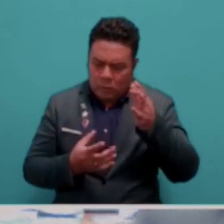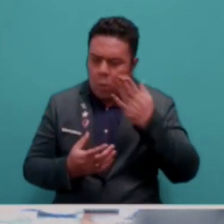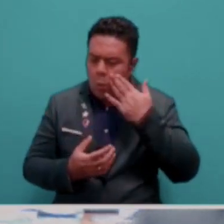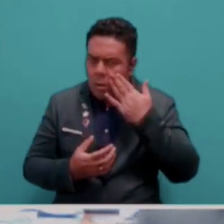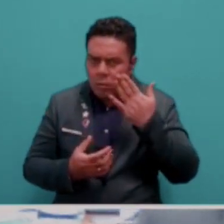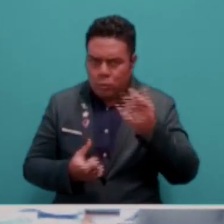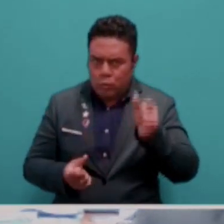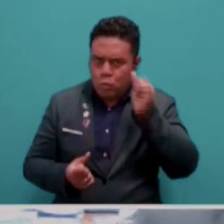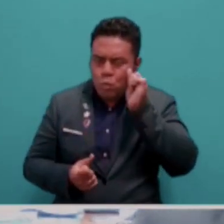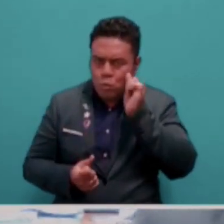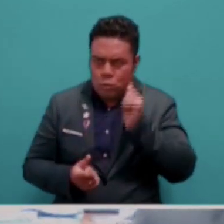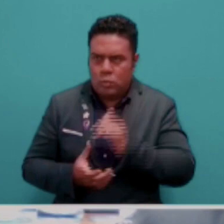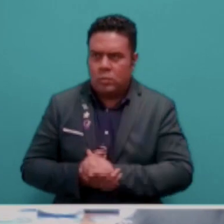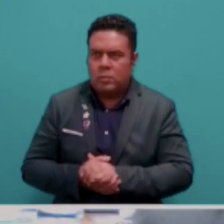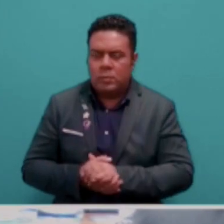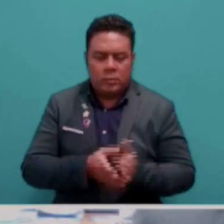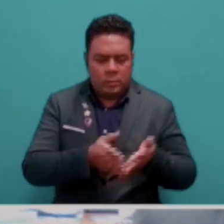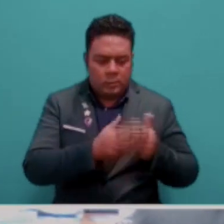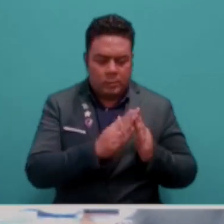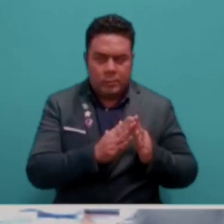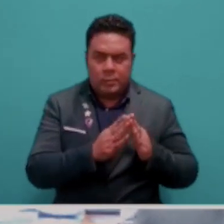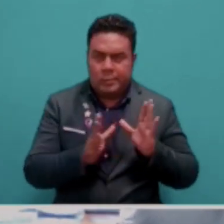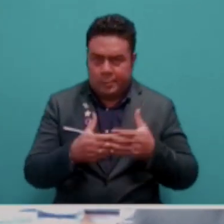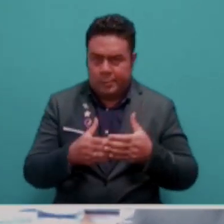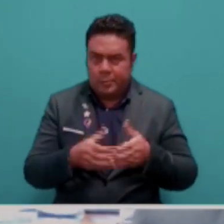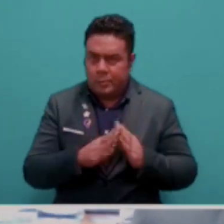aware of the